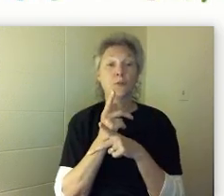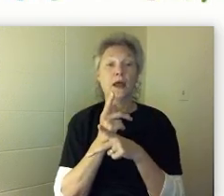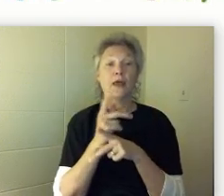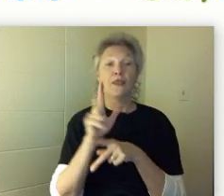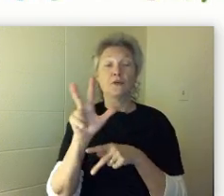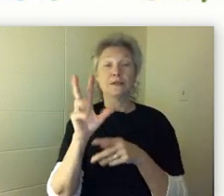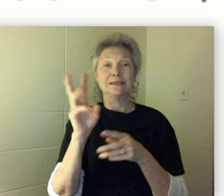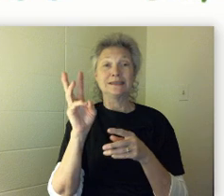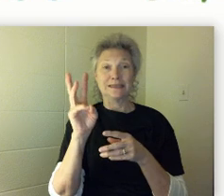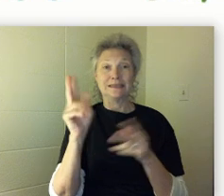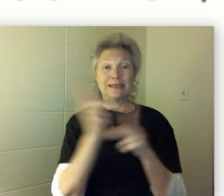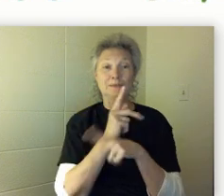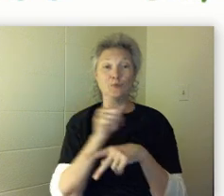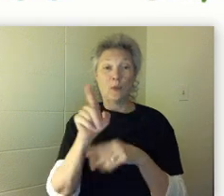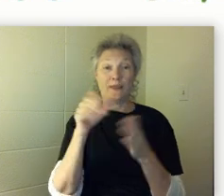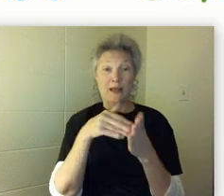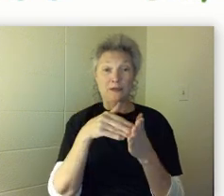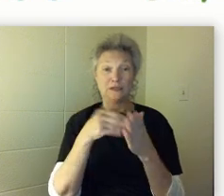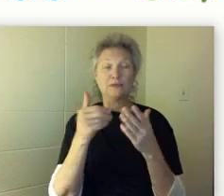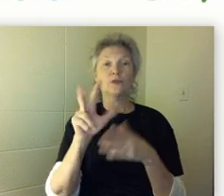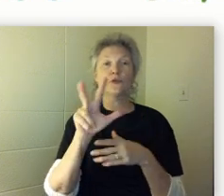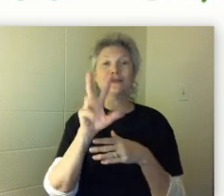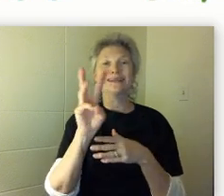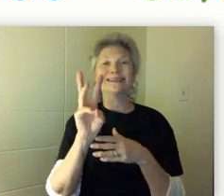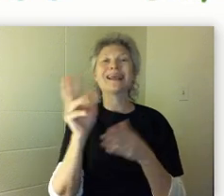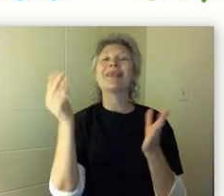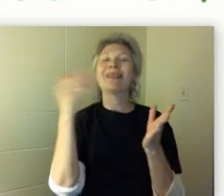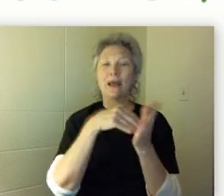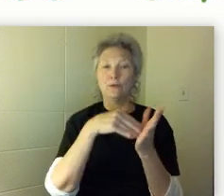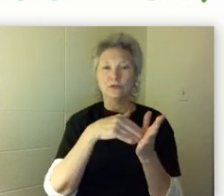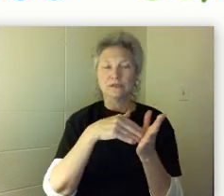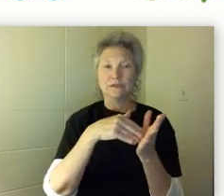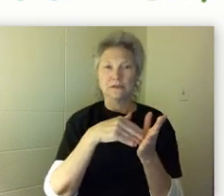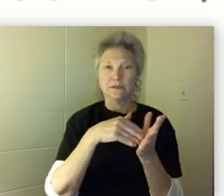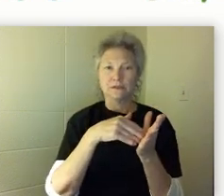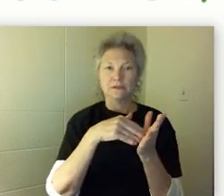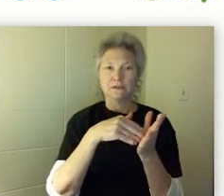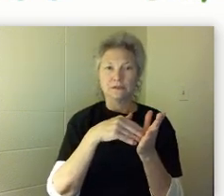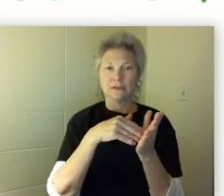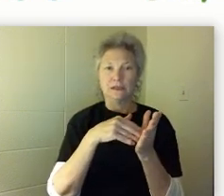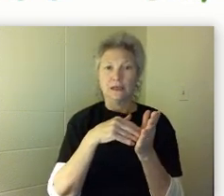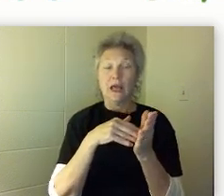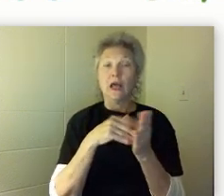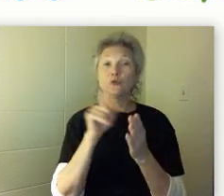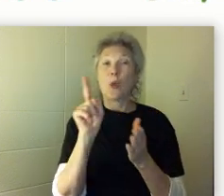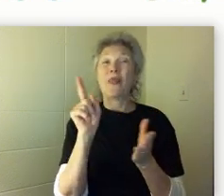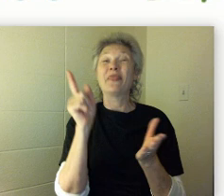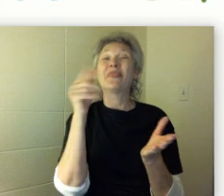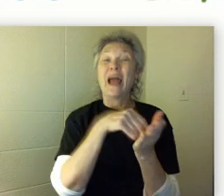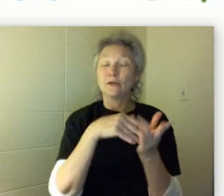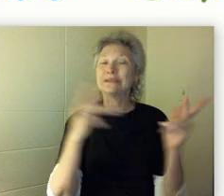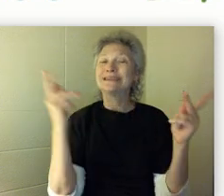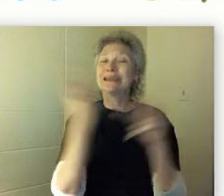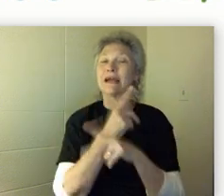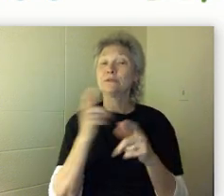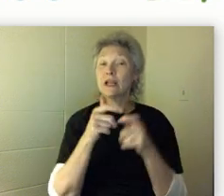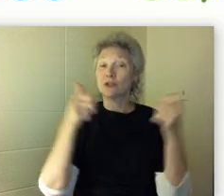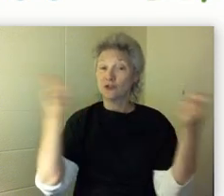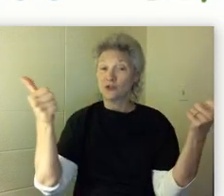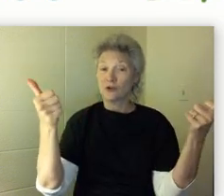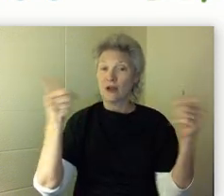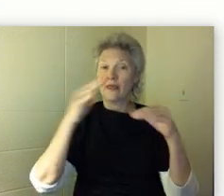And 36 times 1,000 equals 36,000. 36,000 is 1,000 times larger